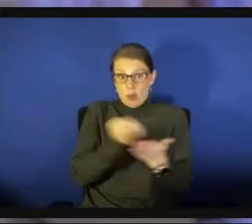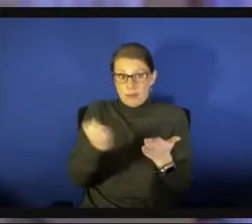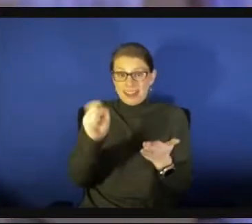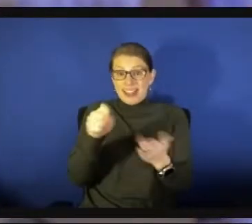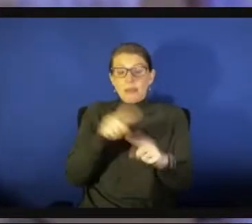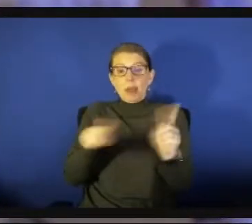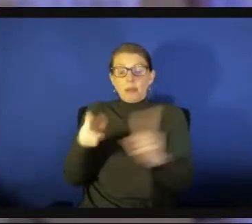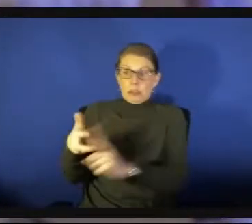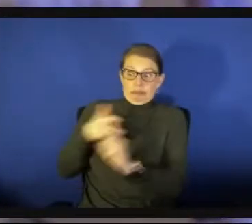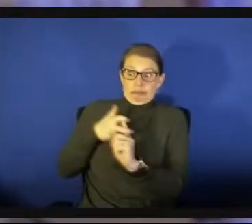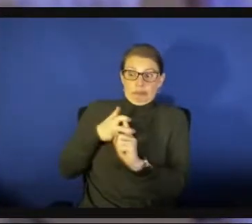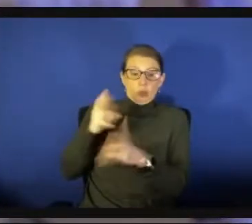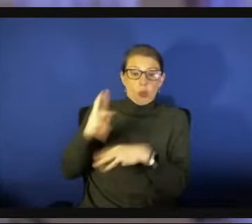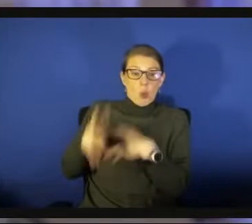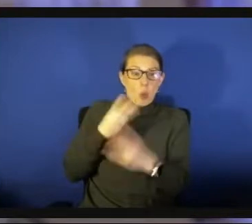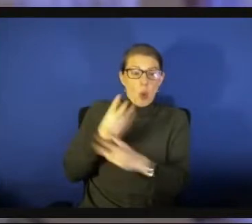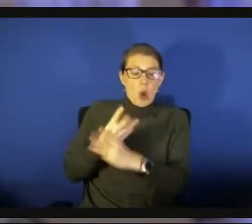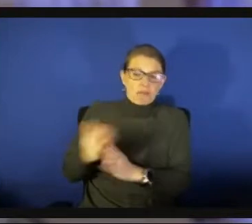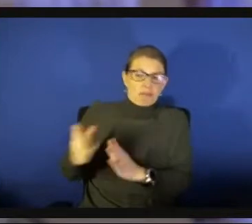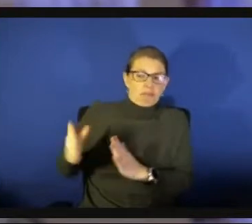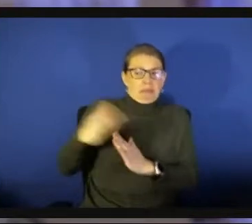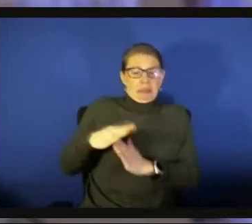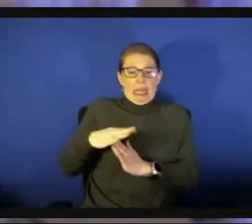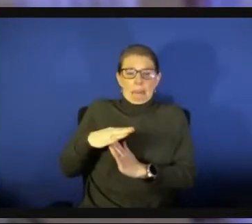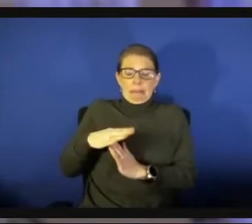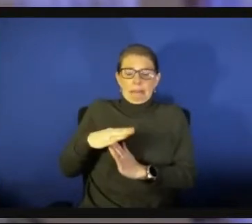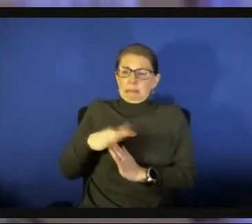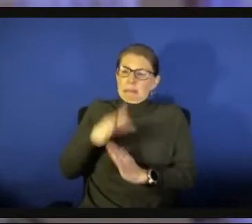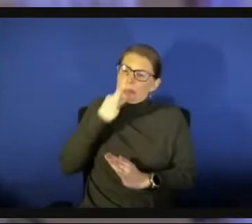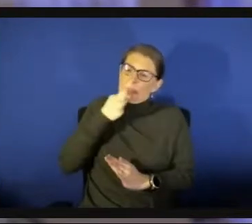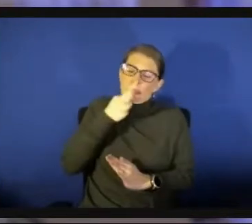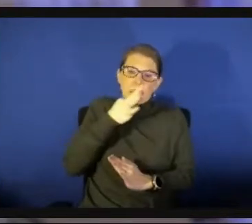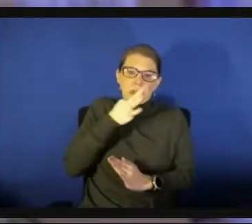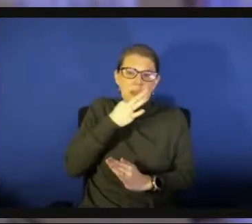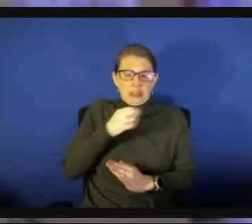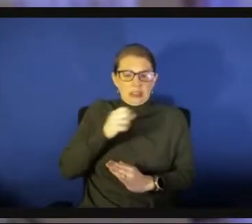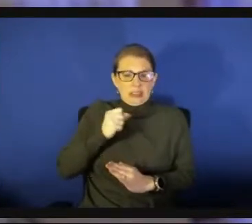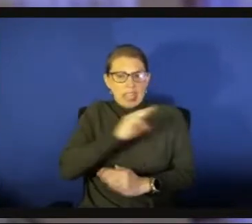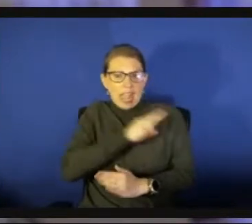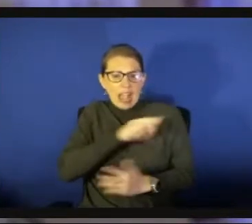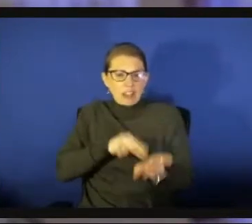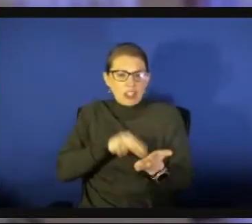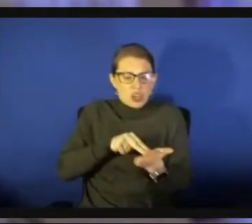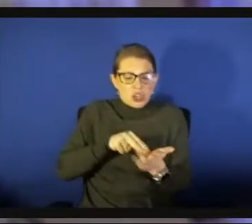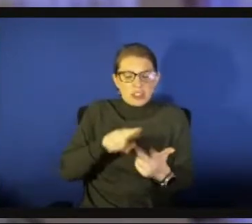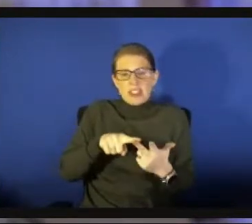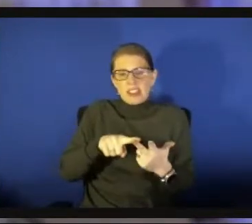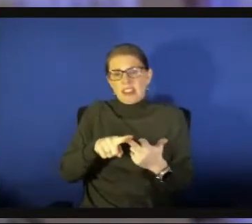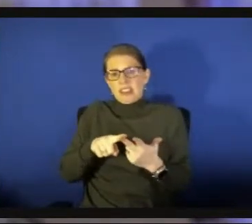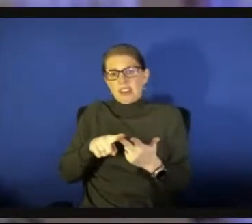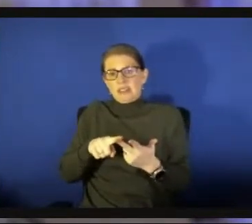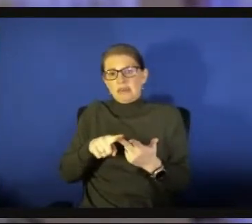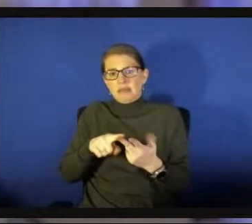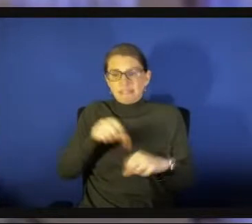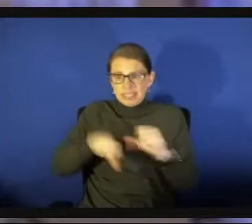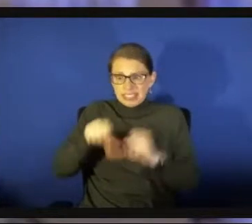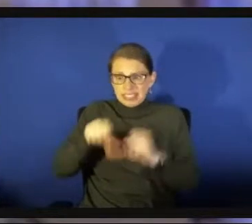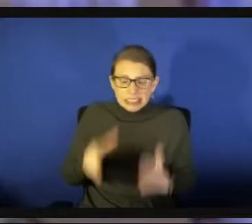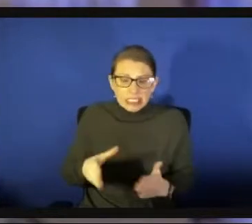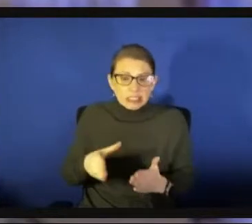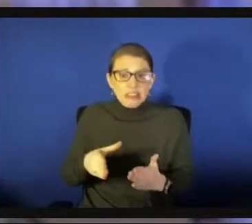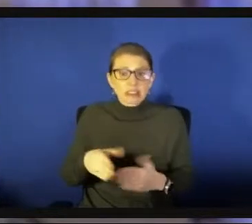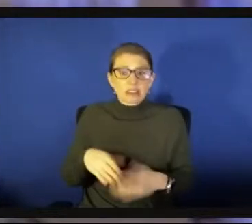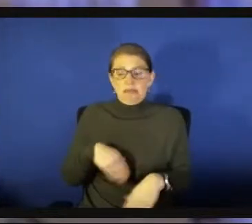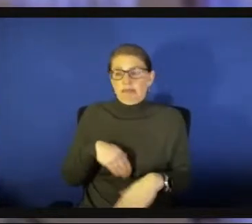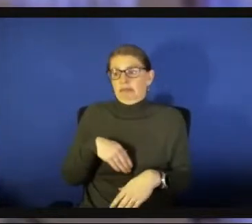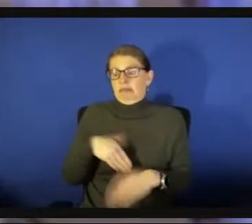world-class group of physicians, staff, nurses, therapists, physicists here at the KU and having the right